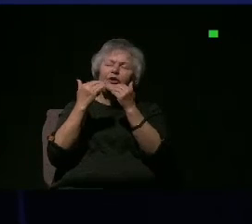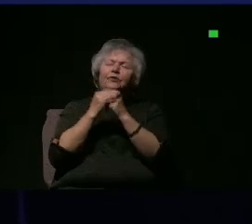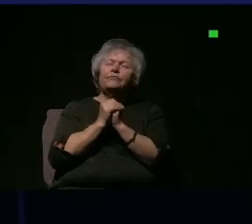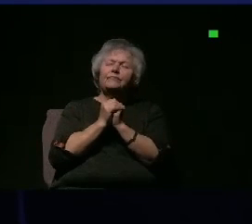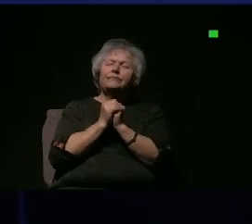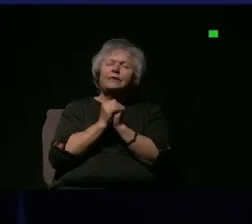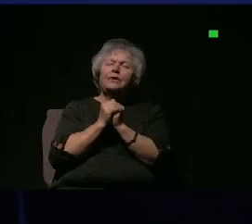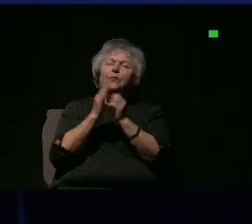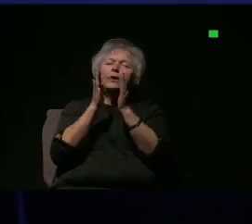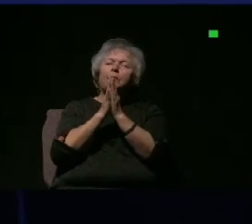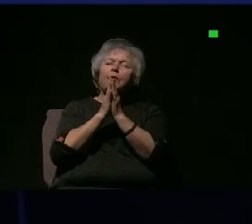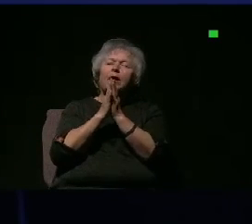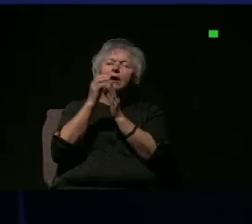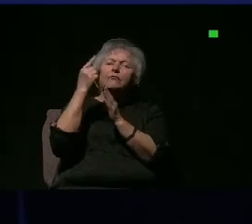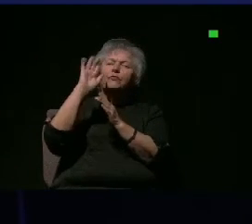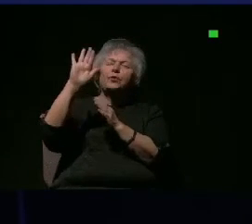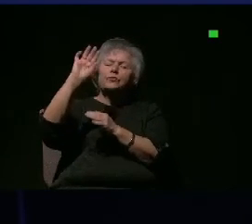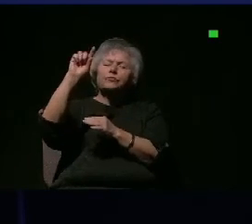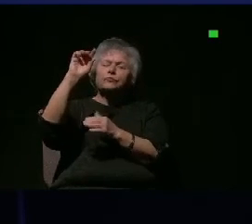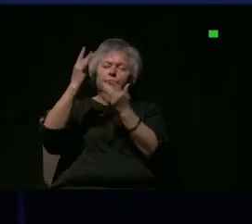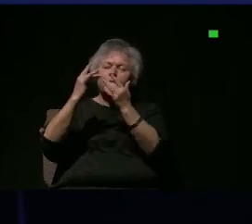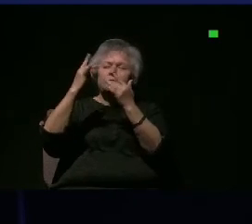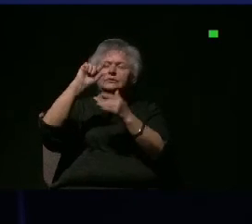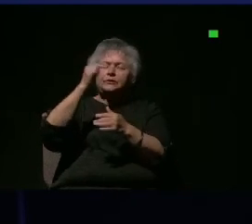pray for your grace and mercy to continually pour into our